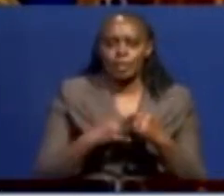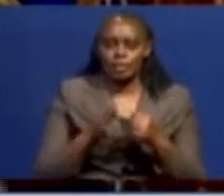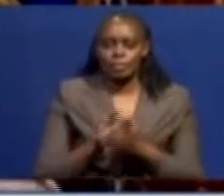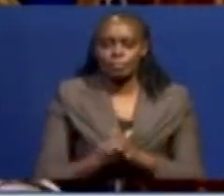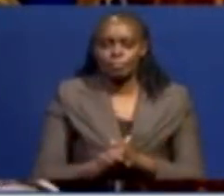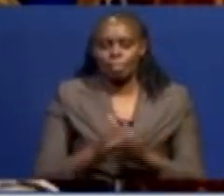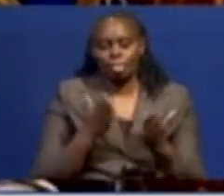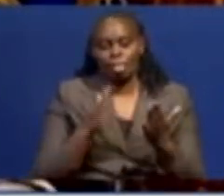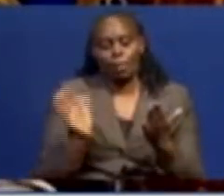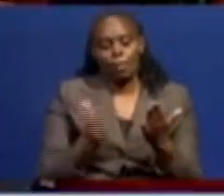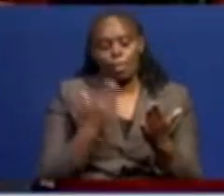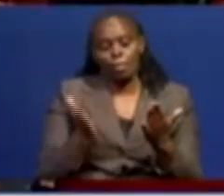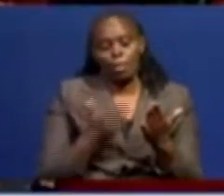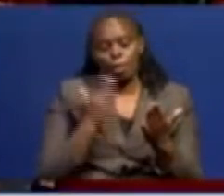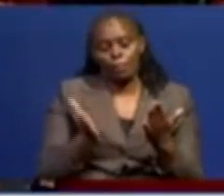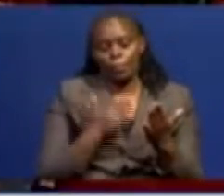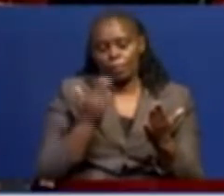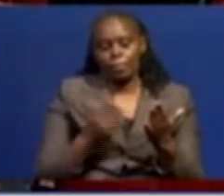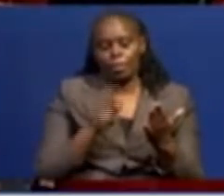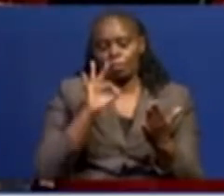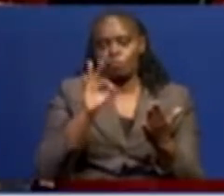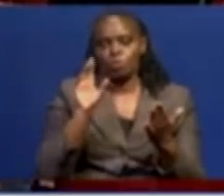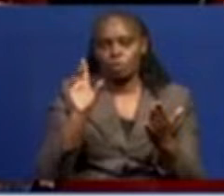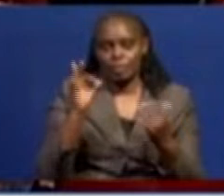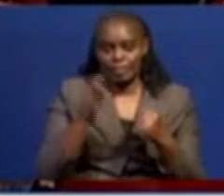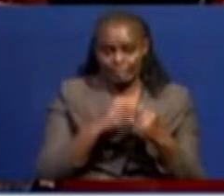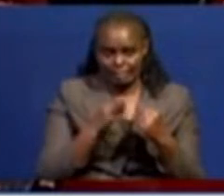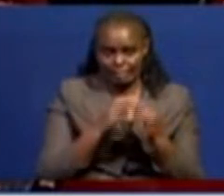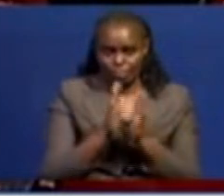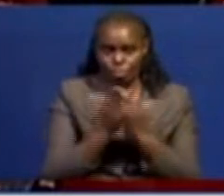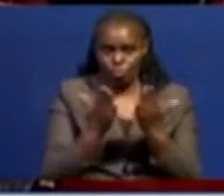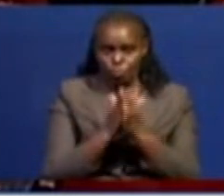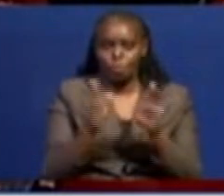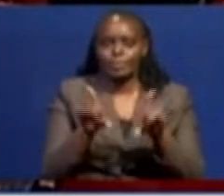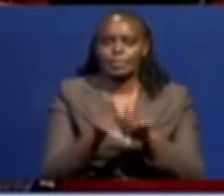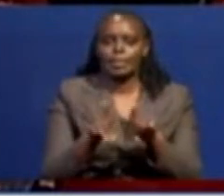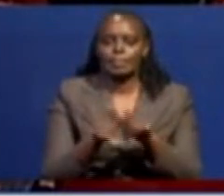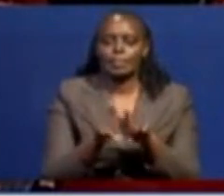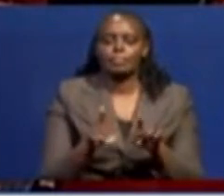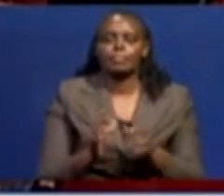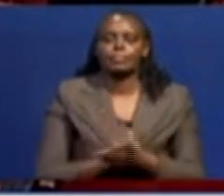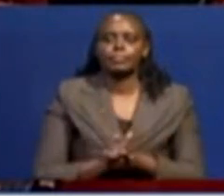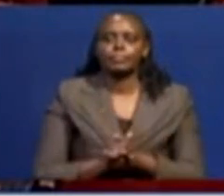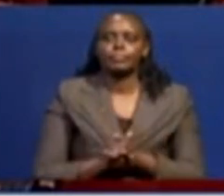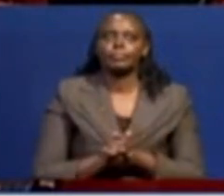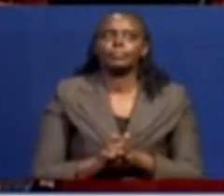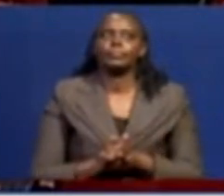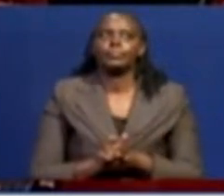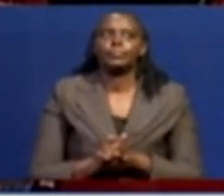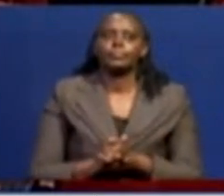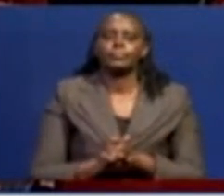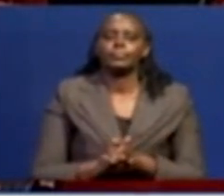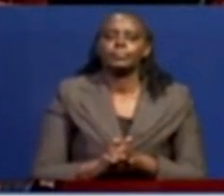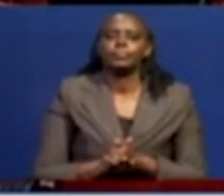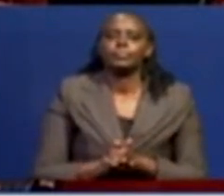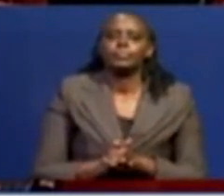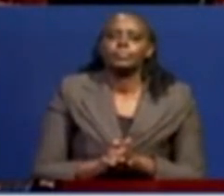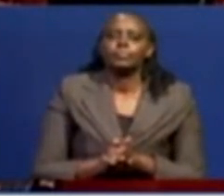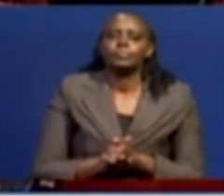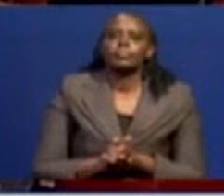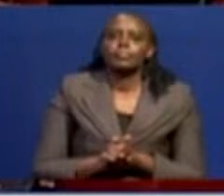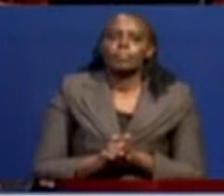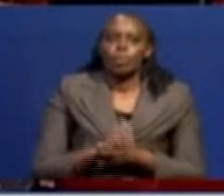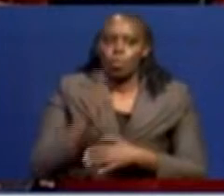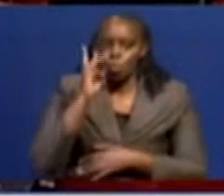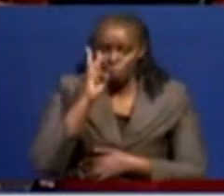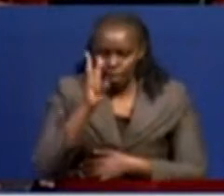page 48 of the same bundle.